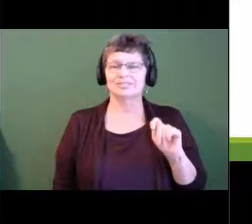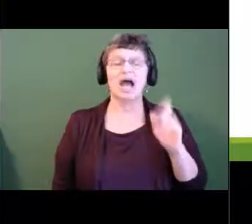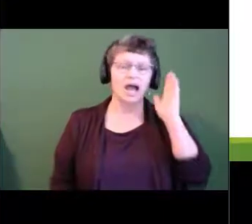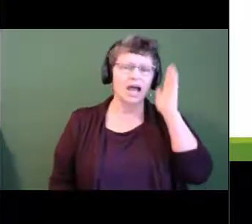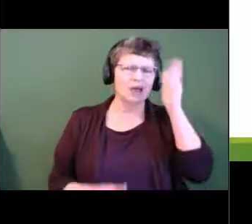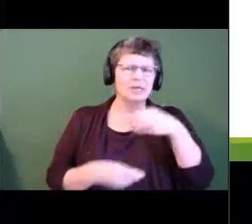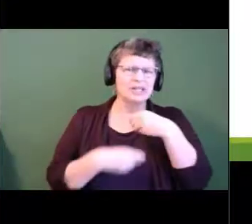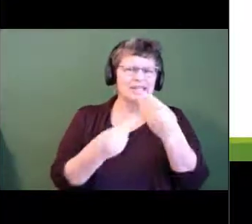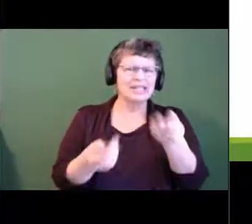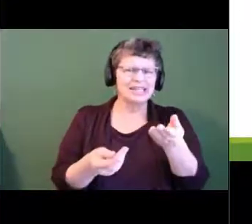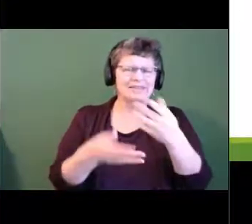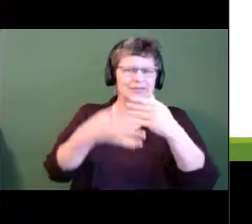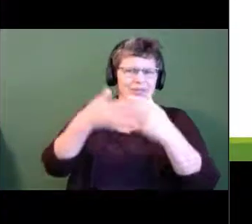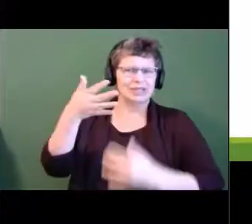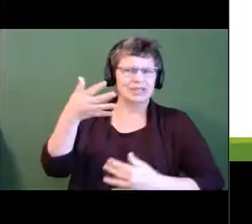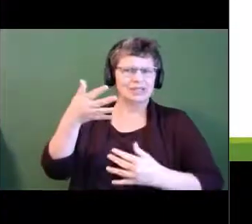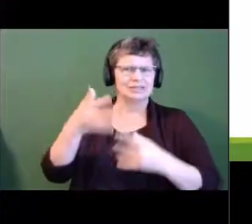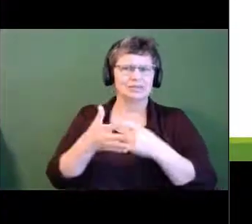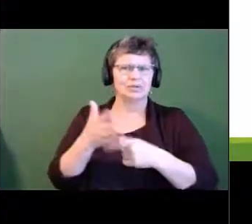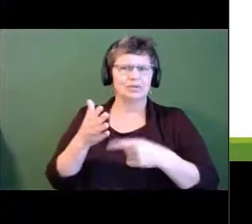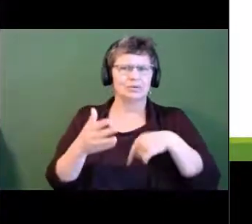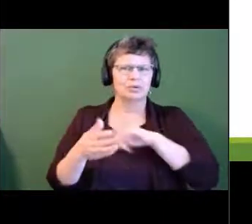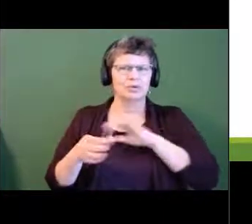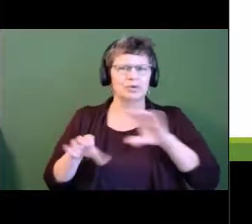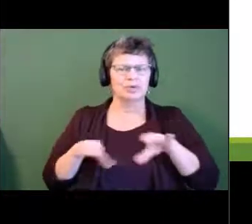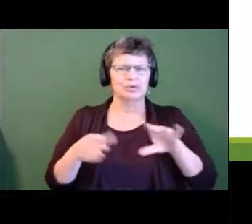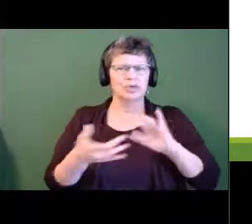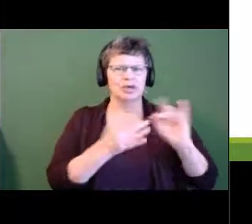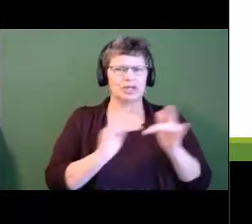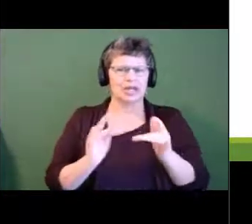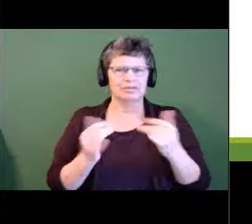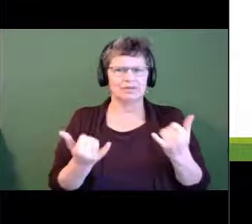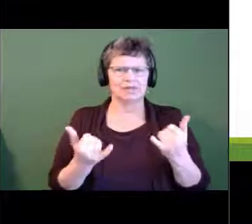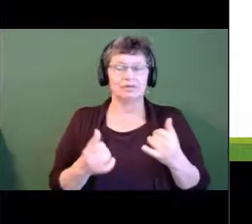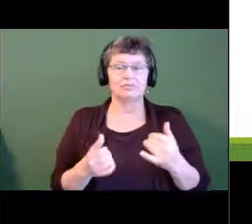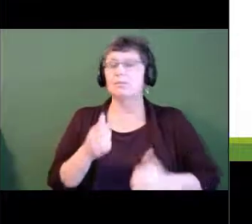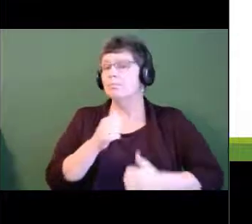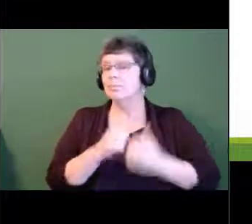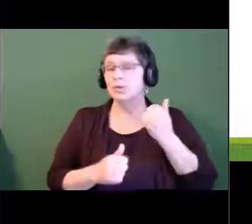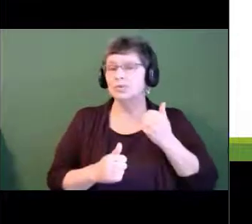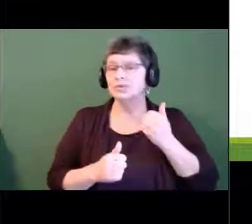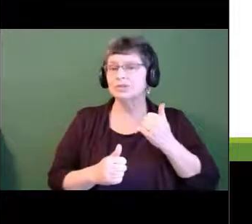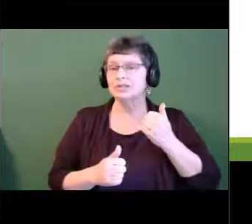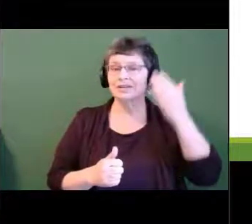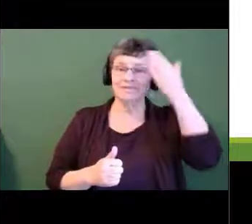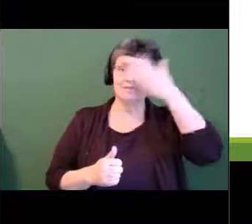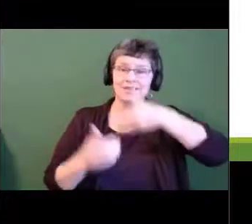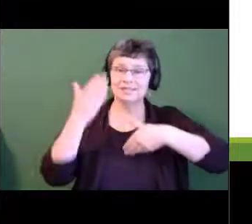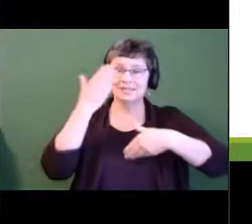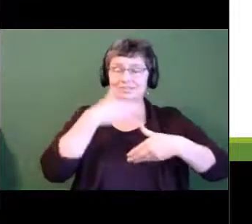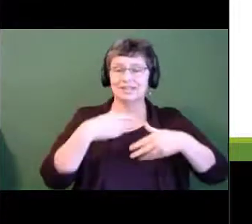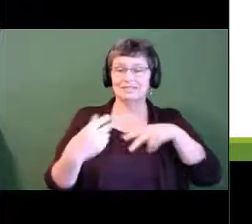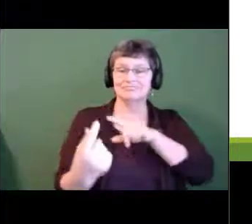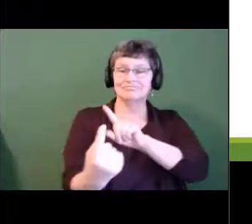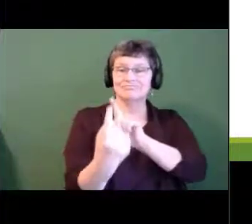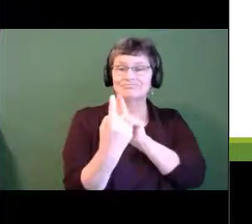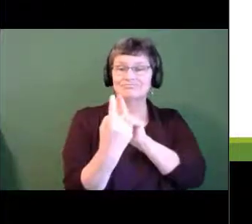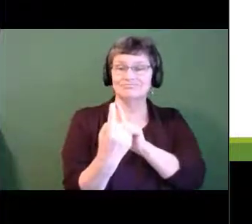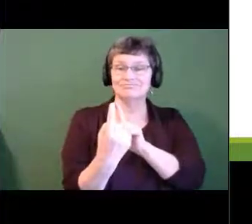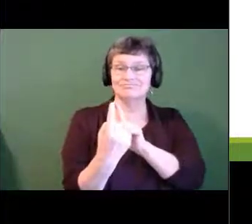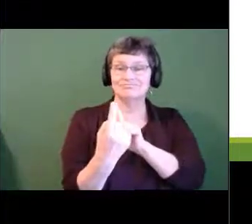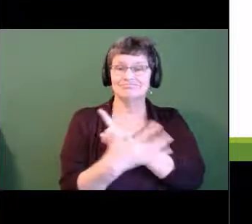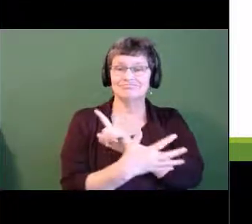done face-to-face, and of course with social isolation and COVID, that's been a problem in terms of maintaining